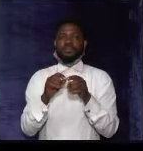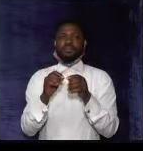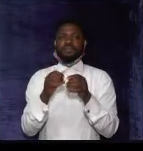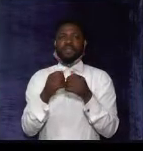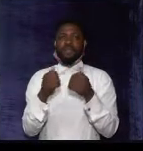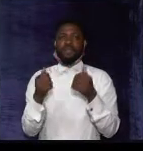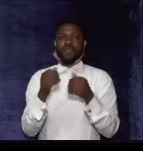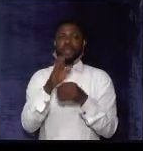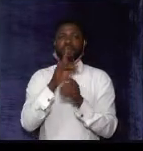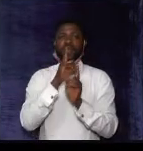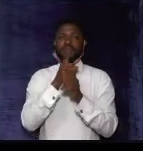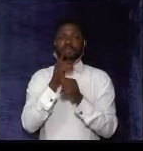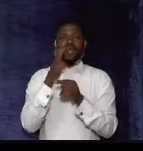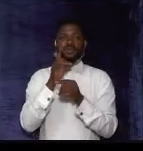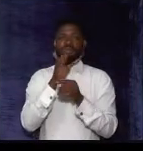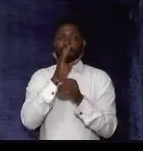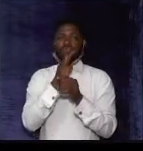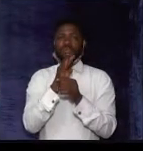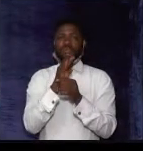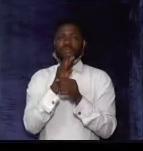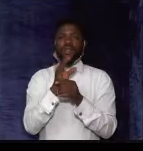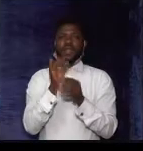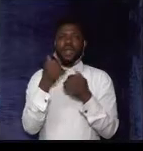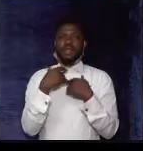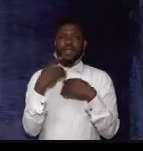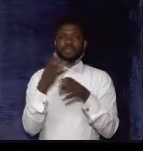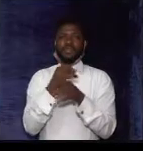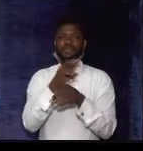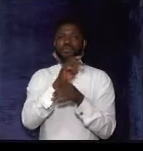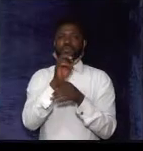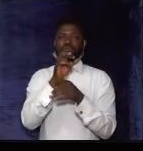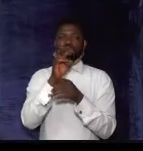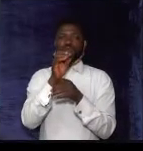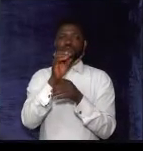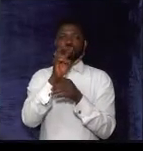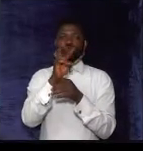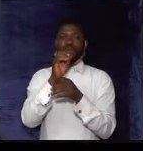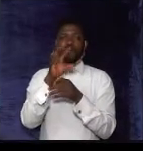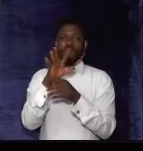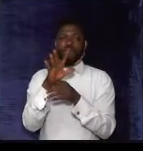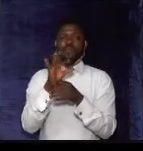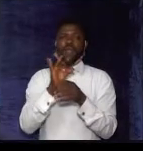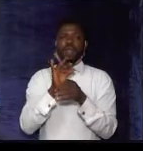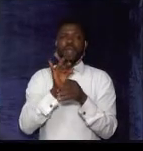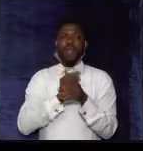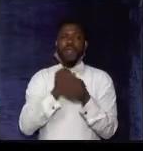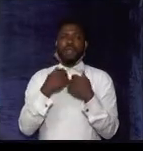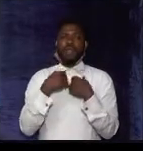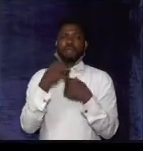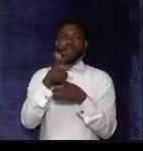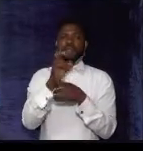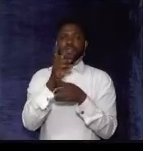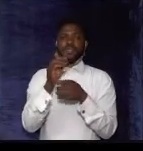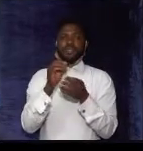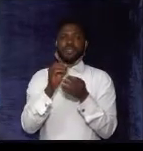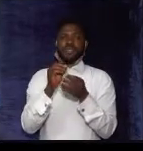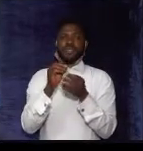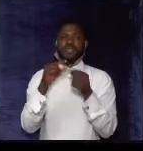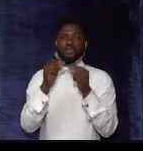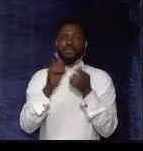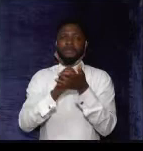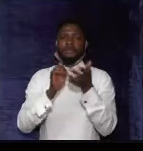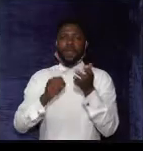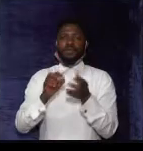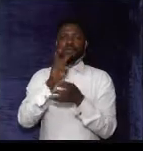Find the difference. And your answer should be coming up right about now. So I've taken 255 to the right side. So on the right side I have